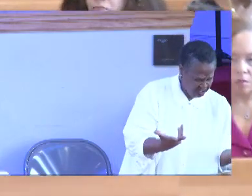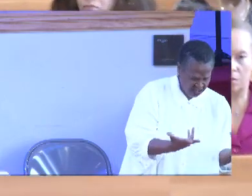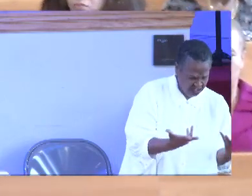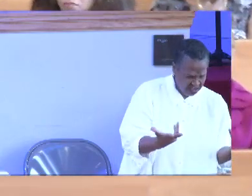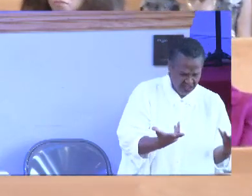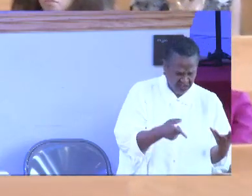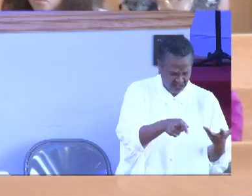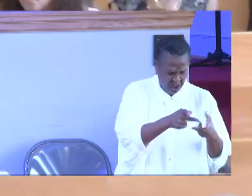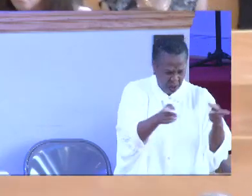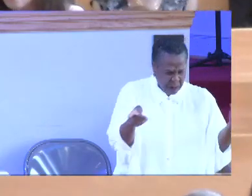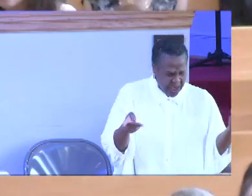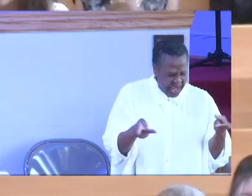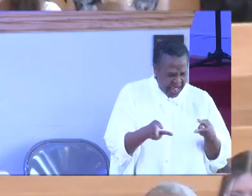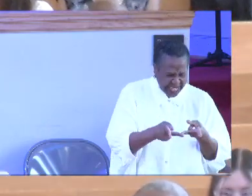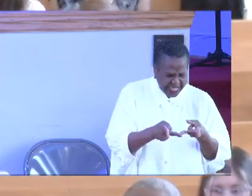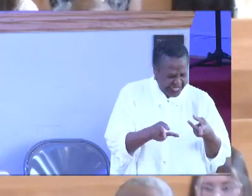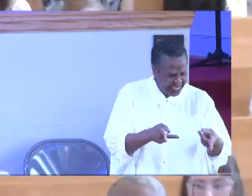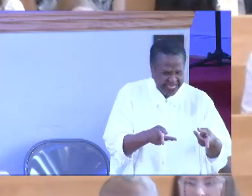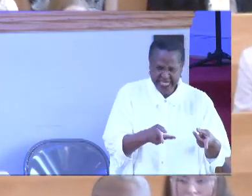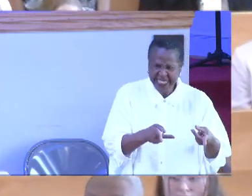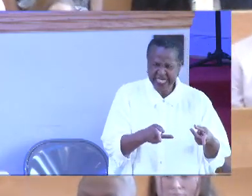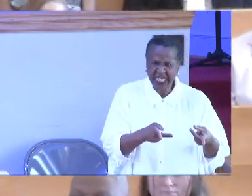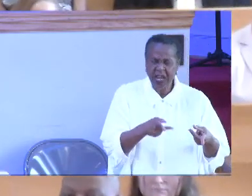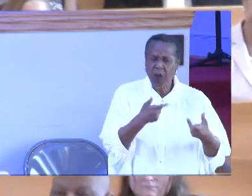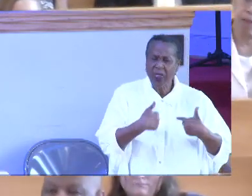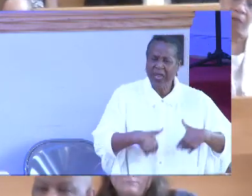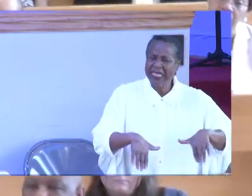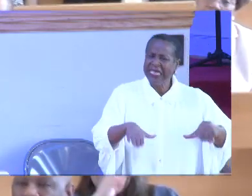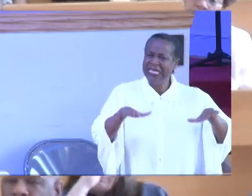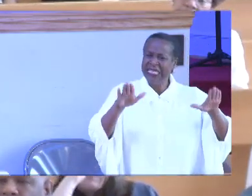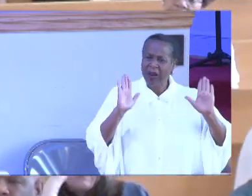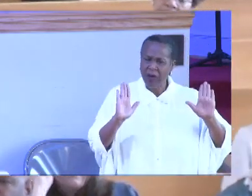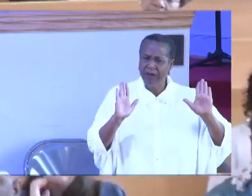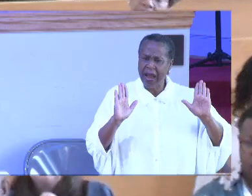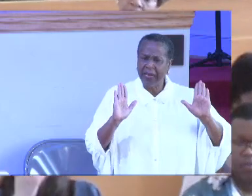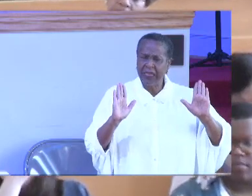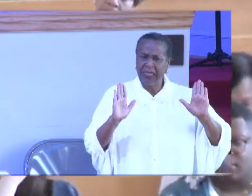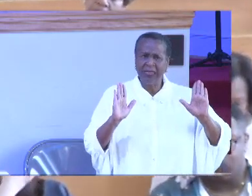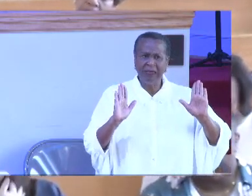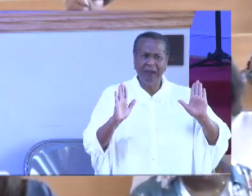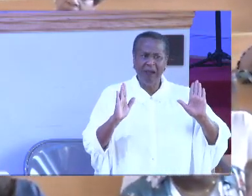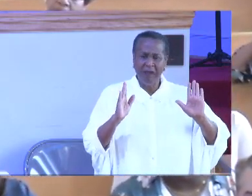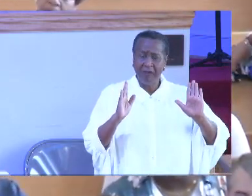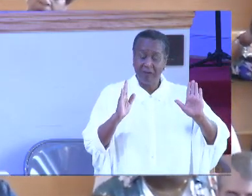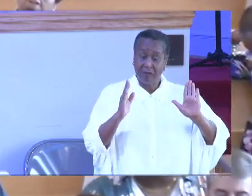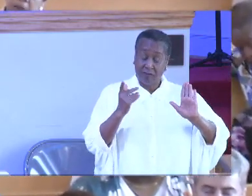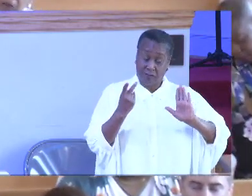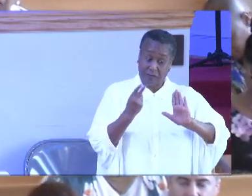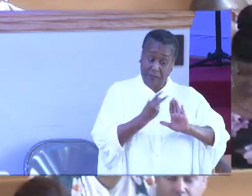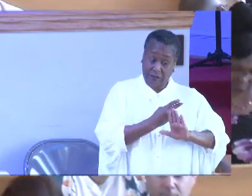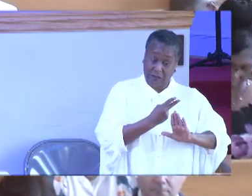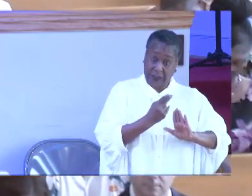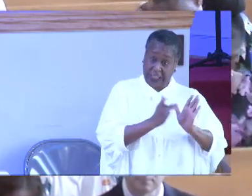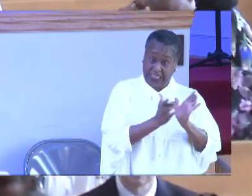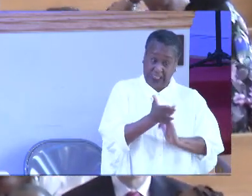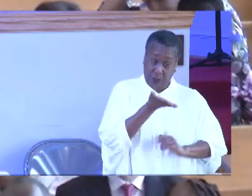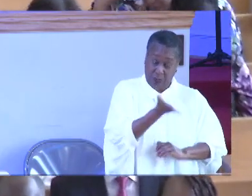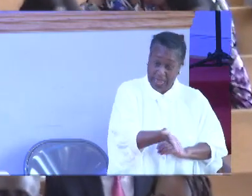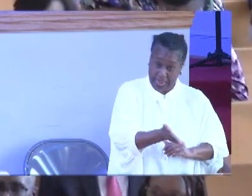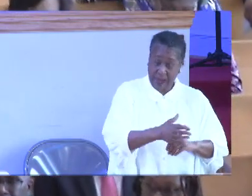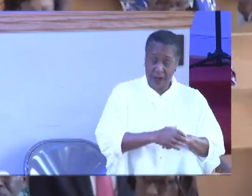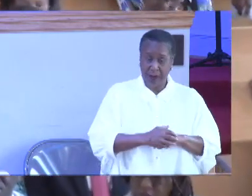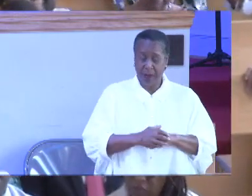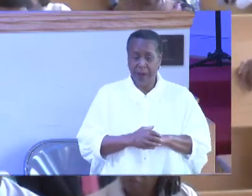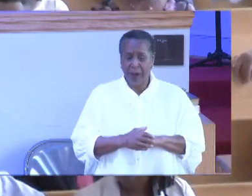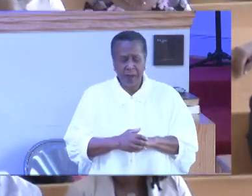a place where the sacrifice of lambs had been, with cherubs on